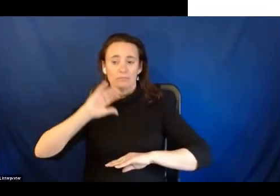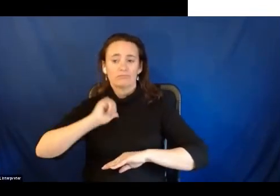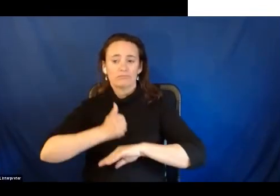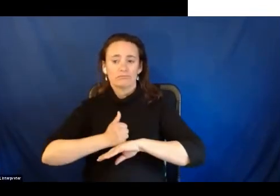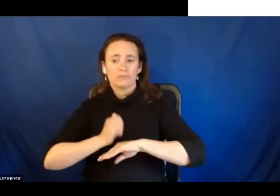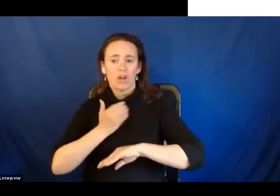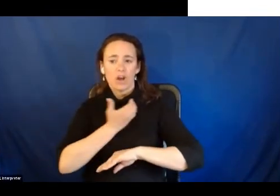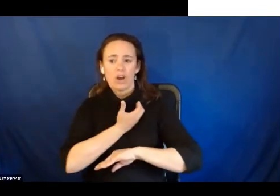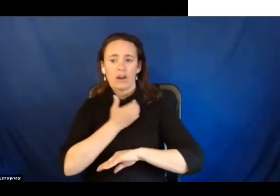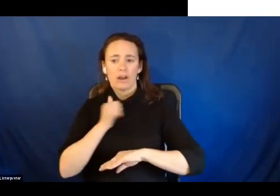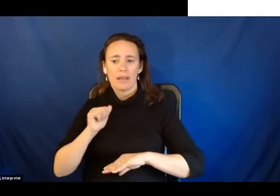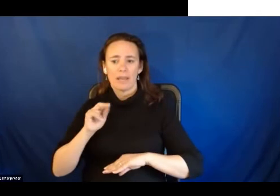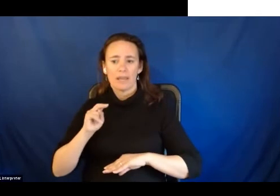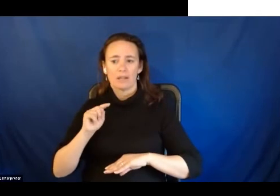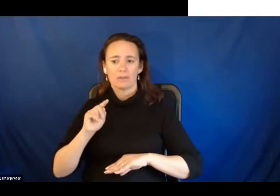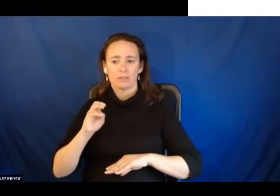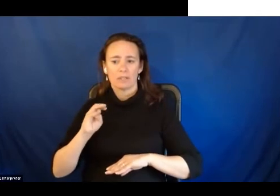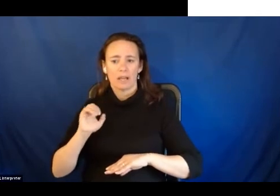autonomic